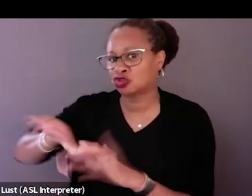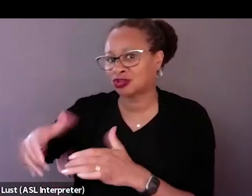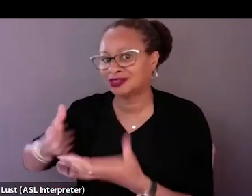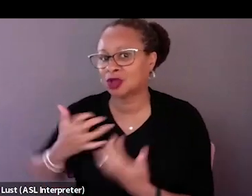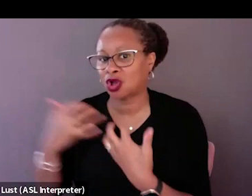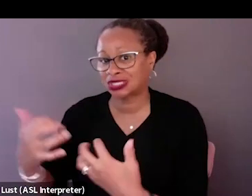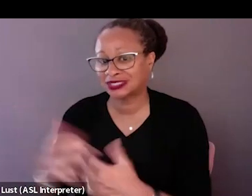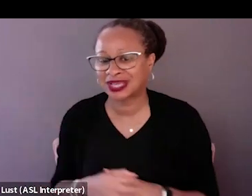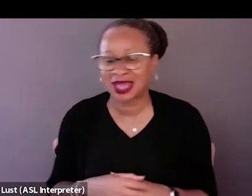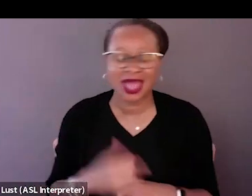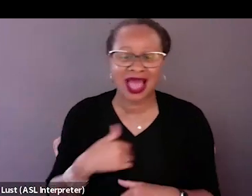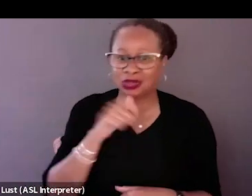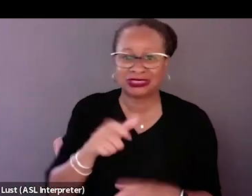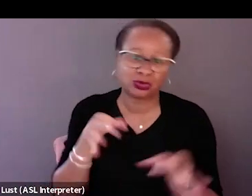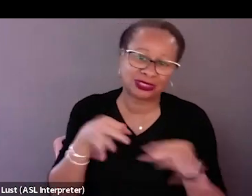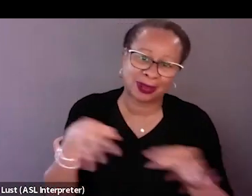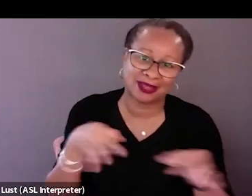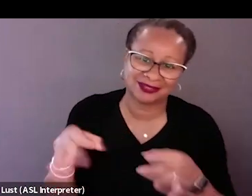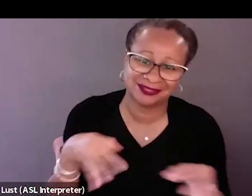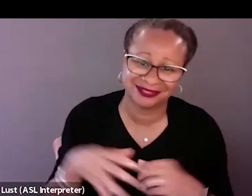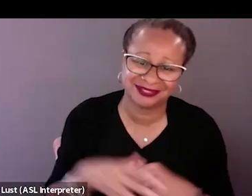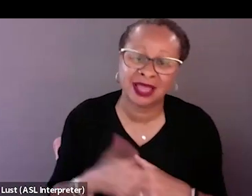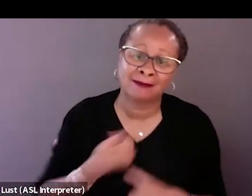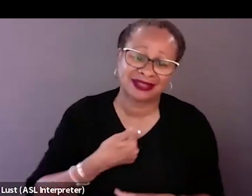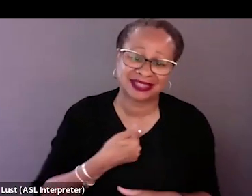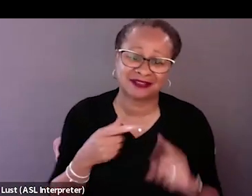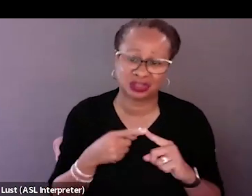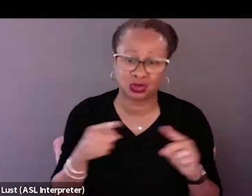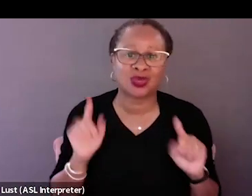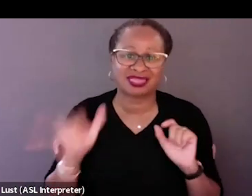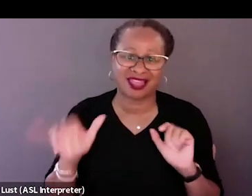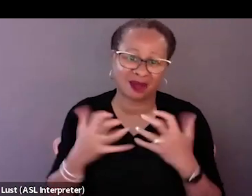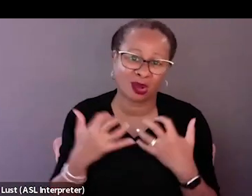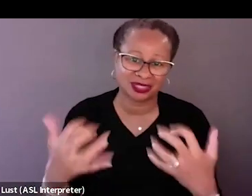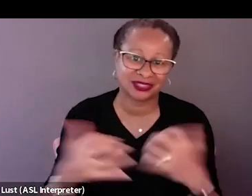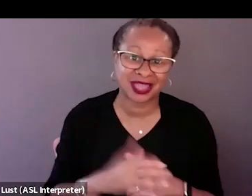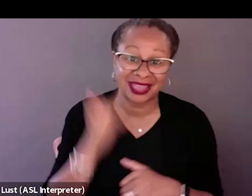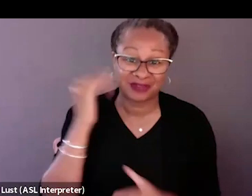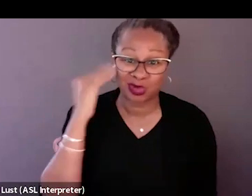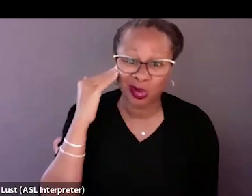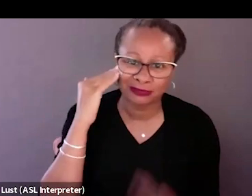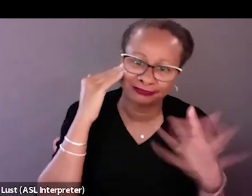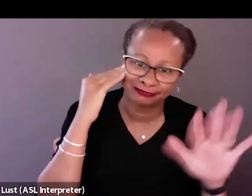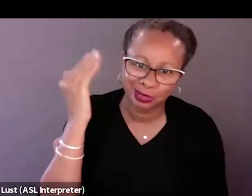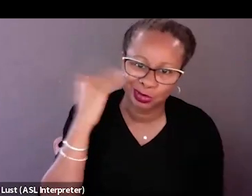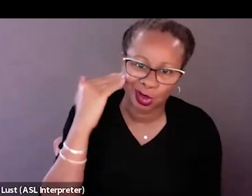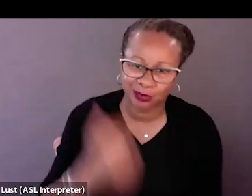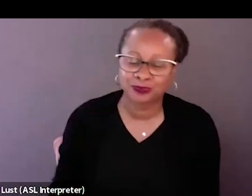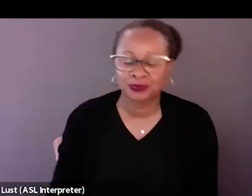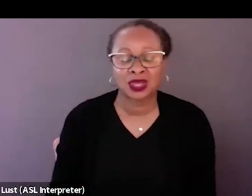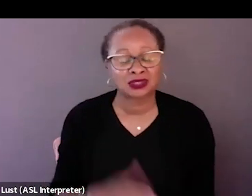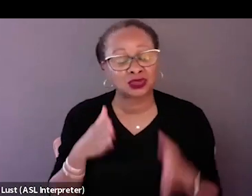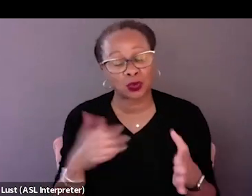is that I don't need to explain myself to that audience. If you know, you know. And so there's a way in